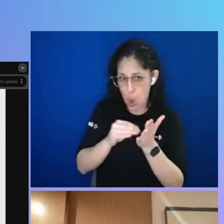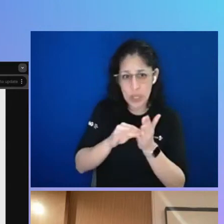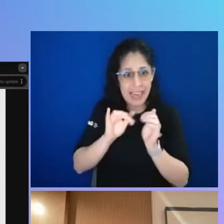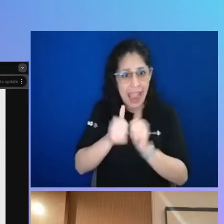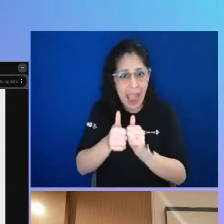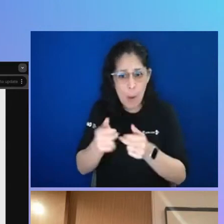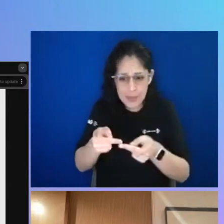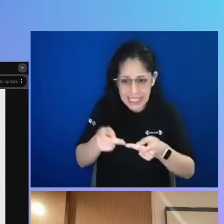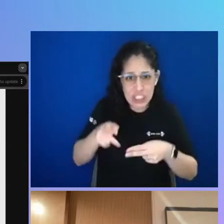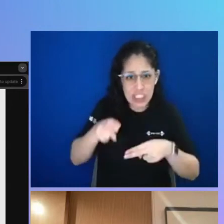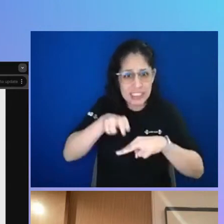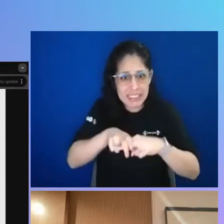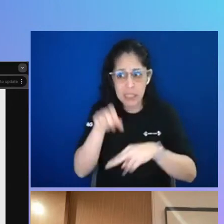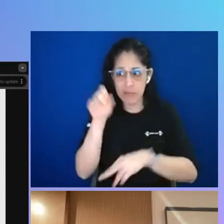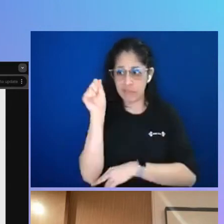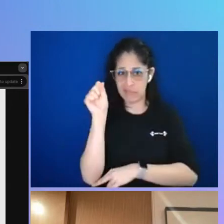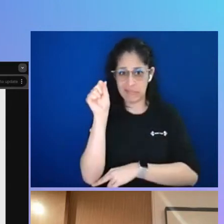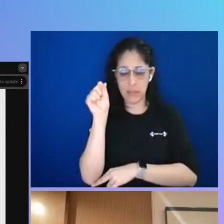to row correctly.